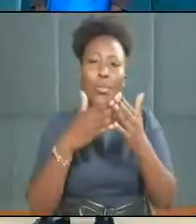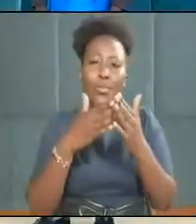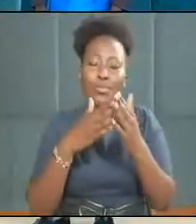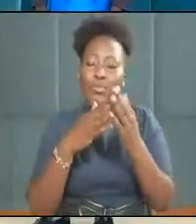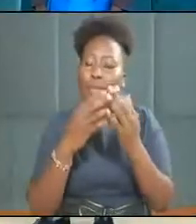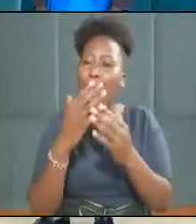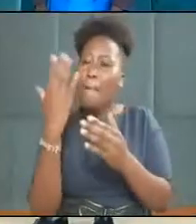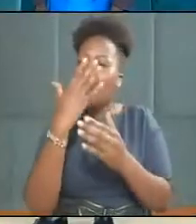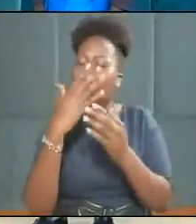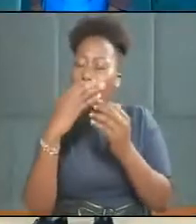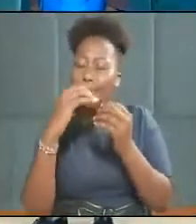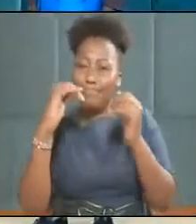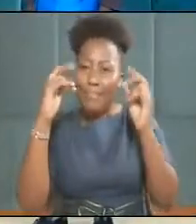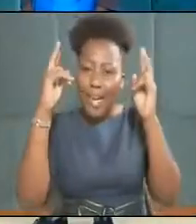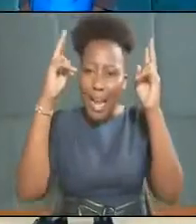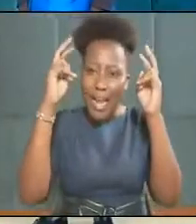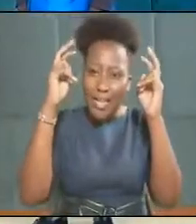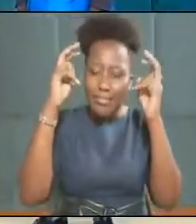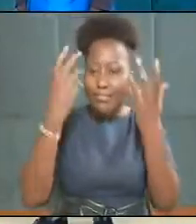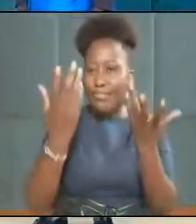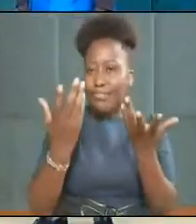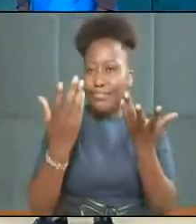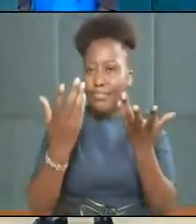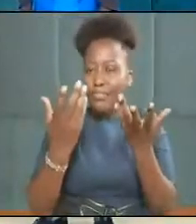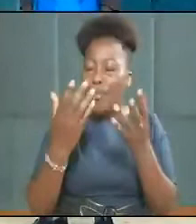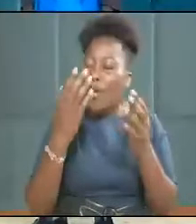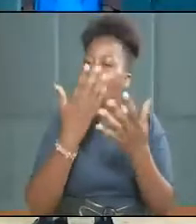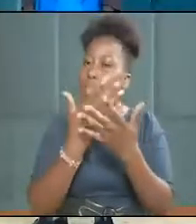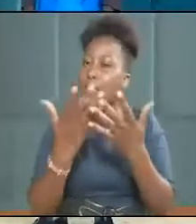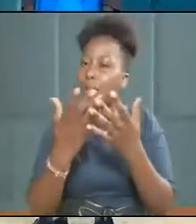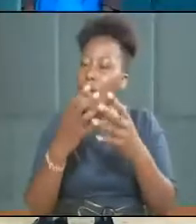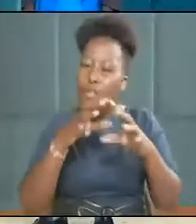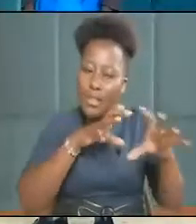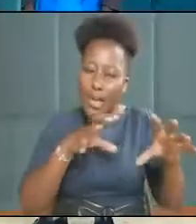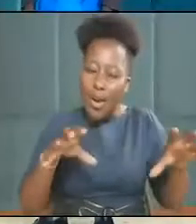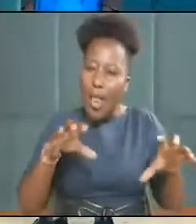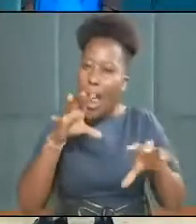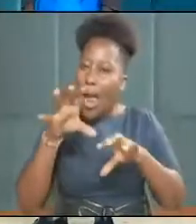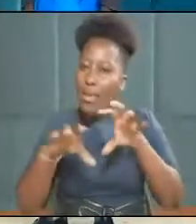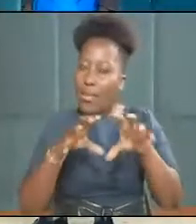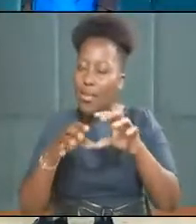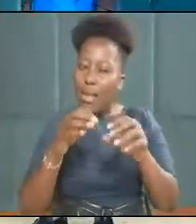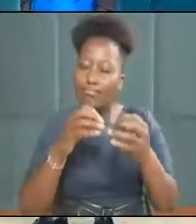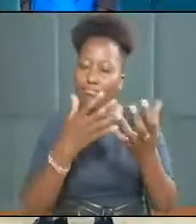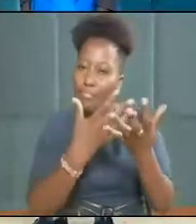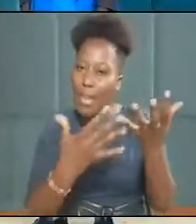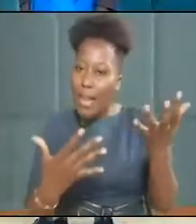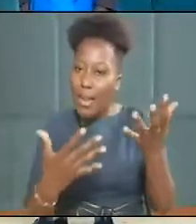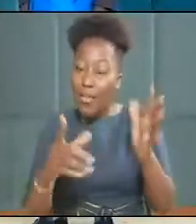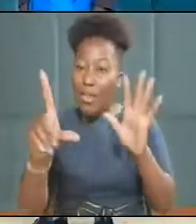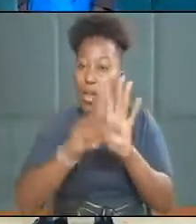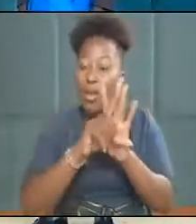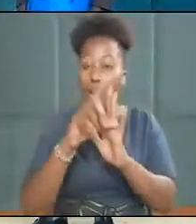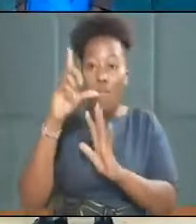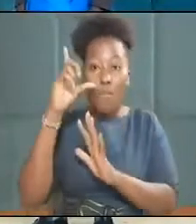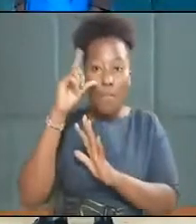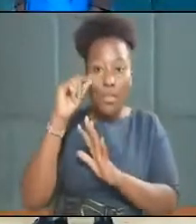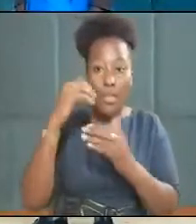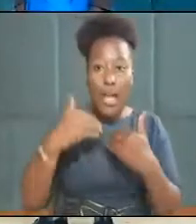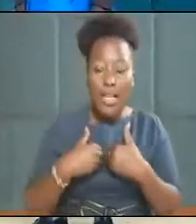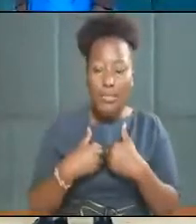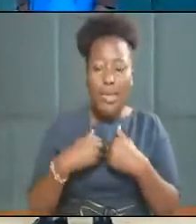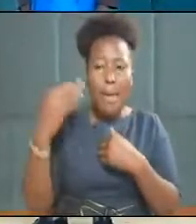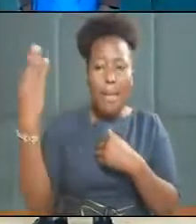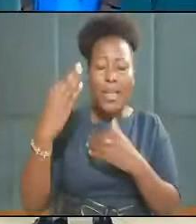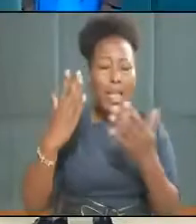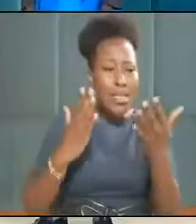by idols, from fornication, from meat of strangled animals, and from blood. For the law of Moses has been